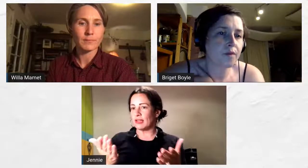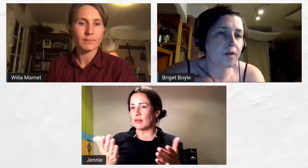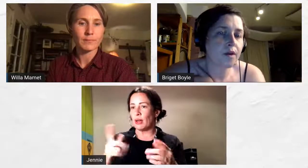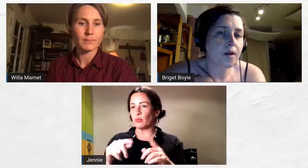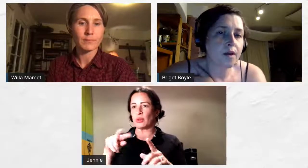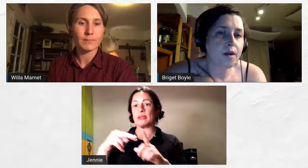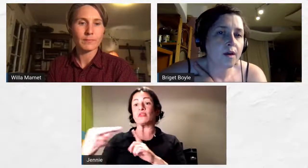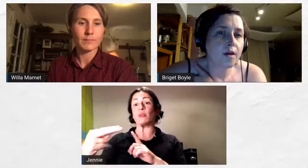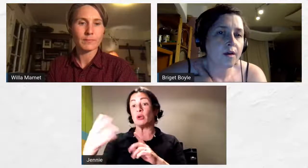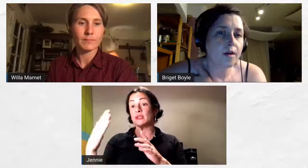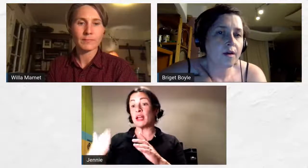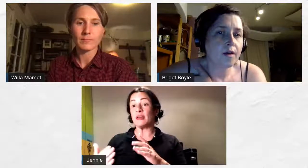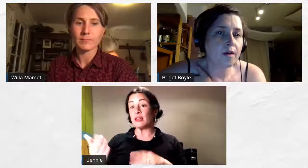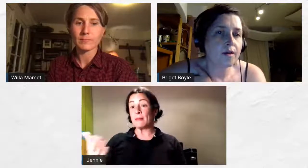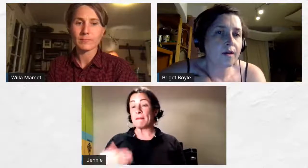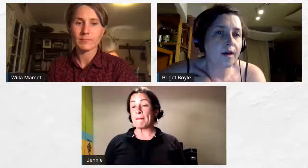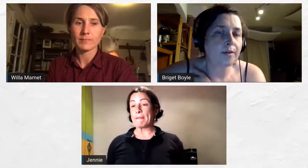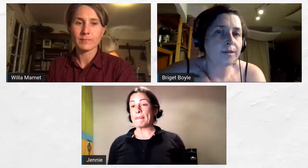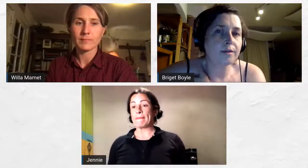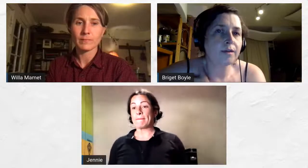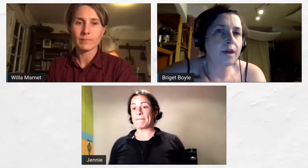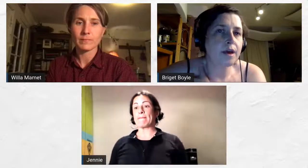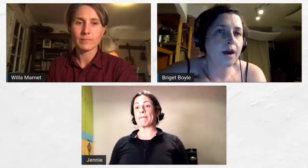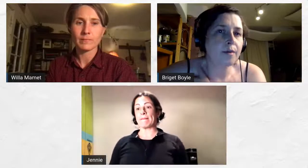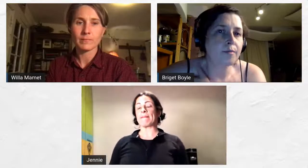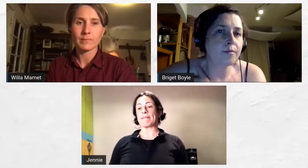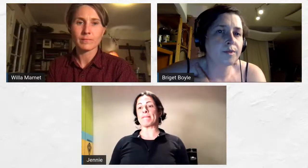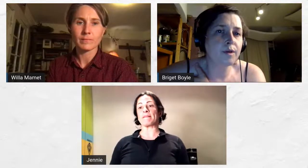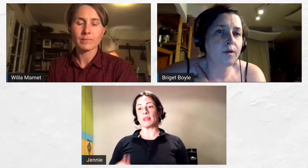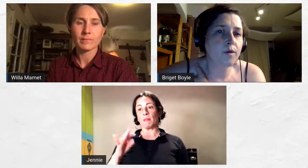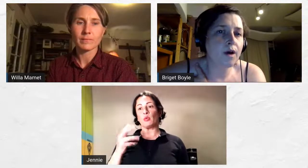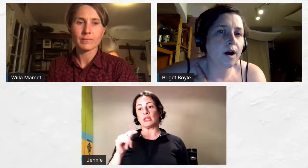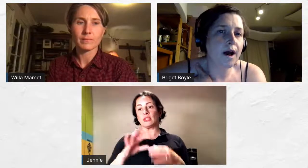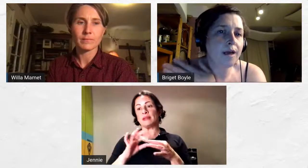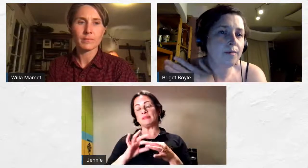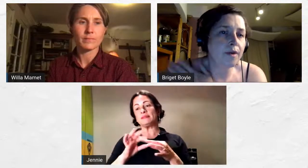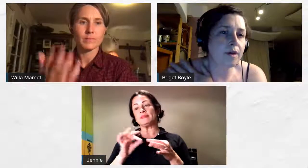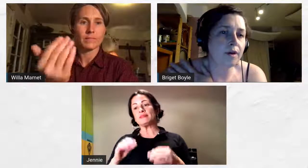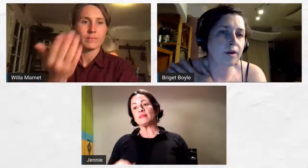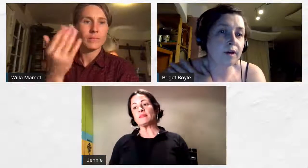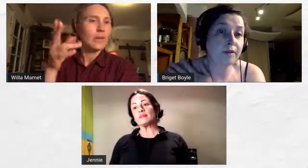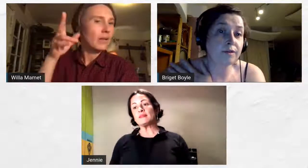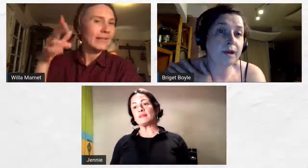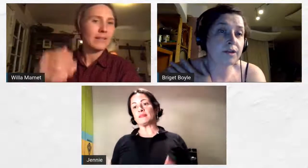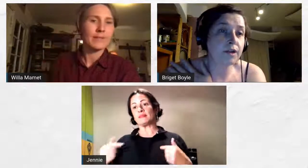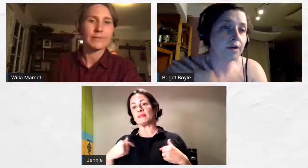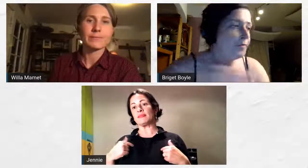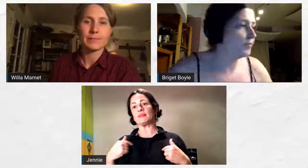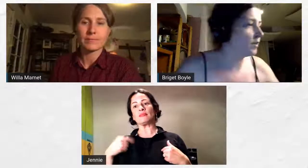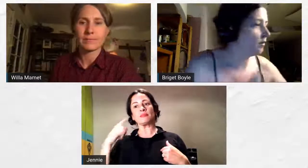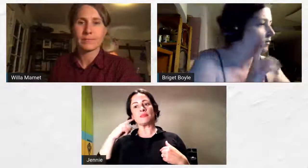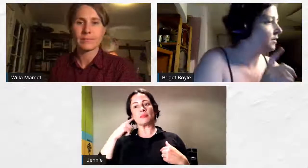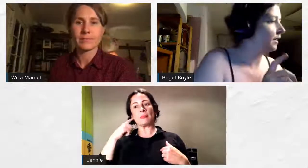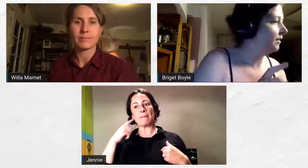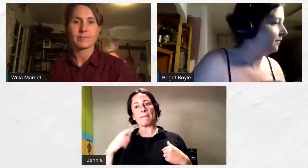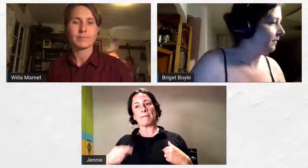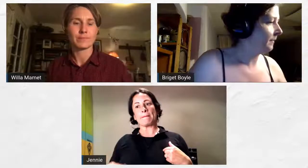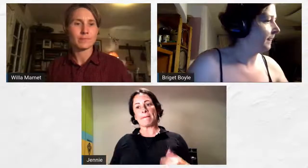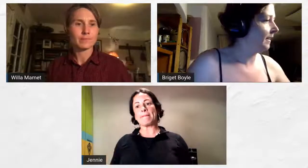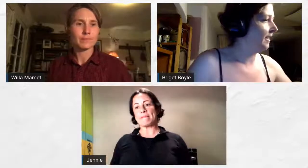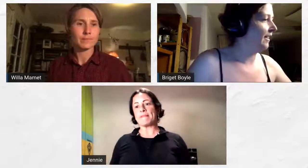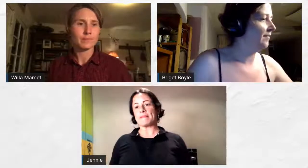to say anything about what it means from your side? Absolutely. So I am the creative director.